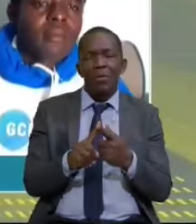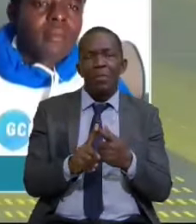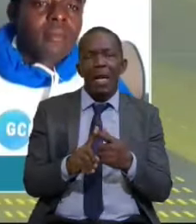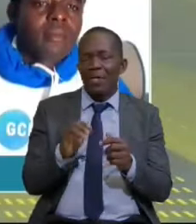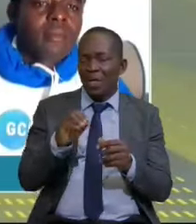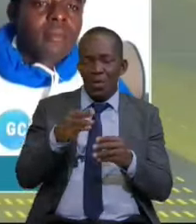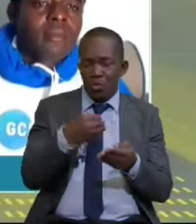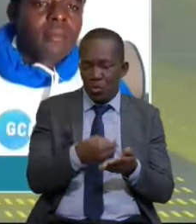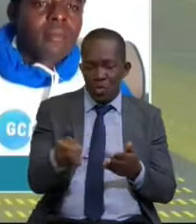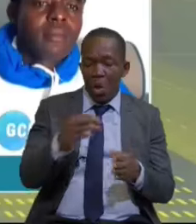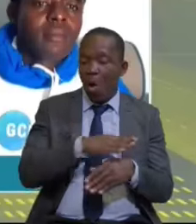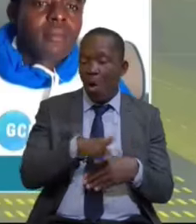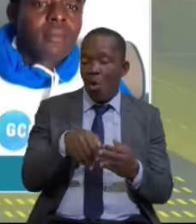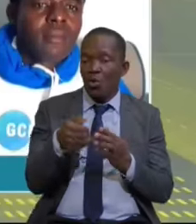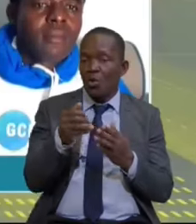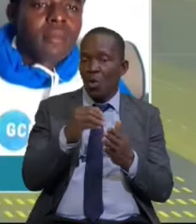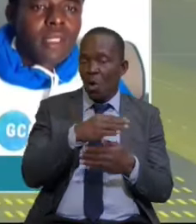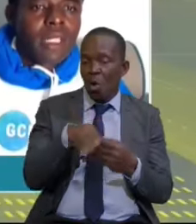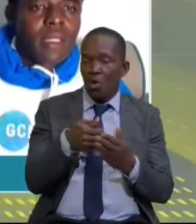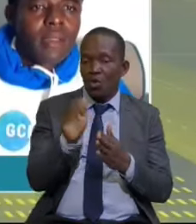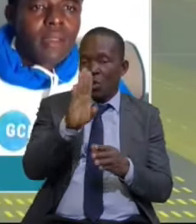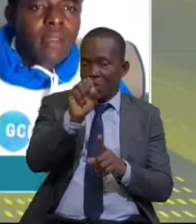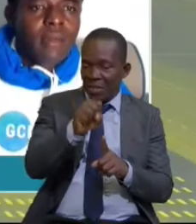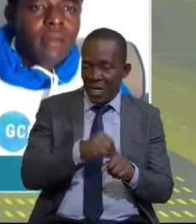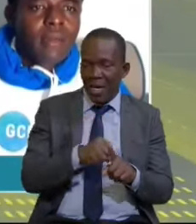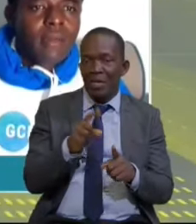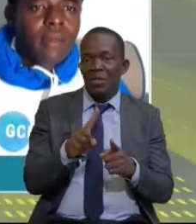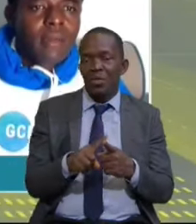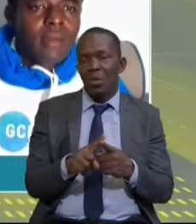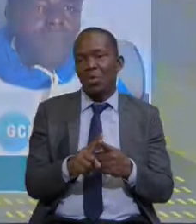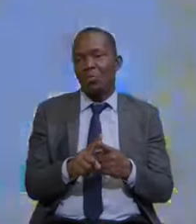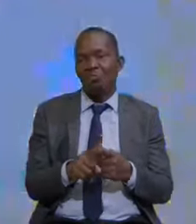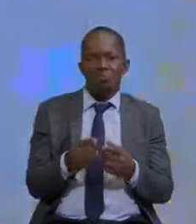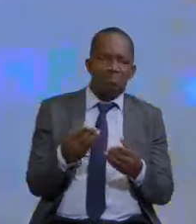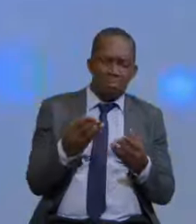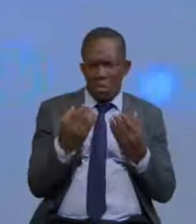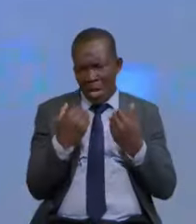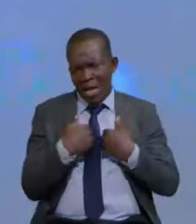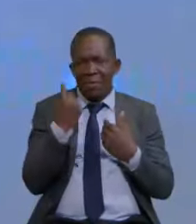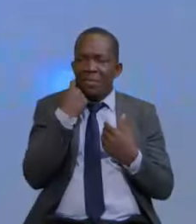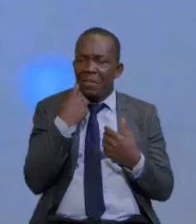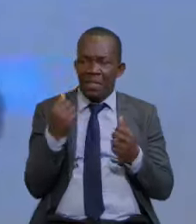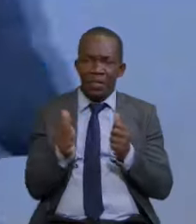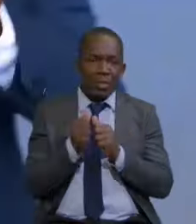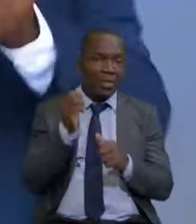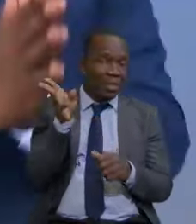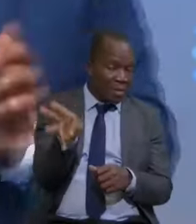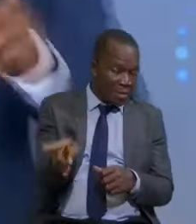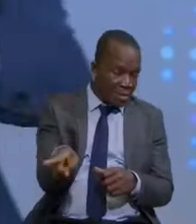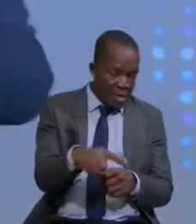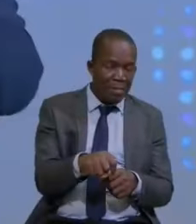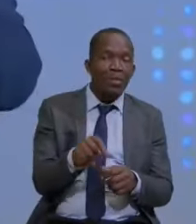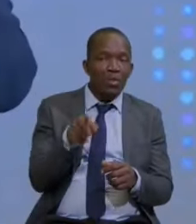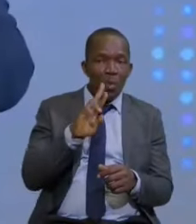getting them and wanting to mess up with them. You're a captive. You're a captive to sensual